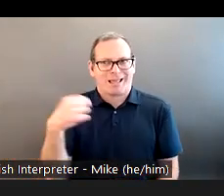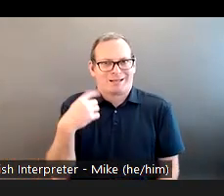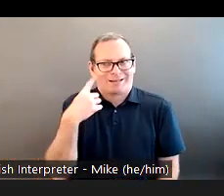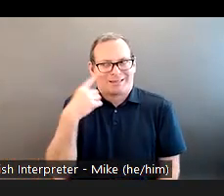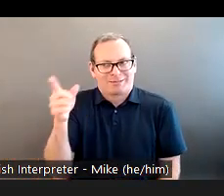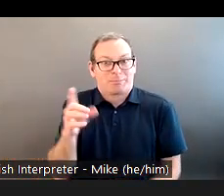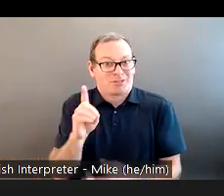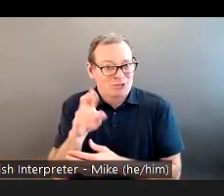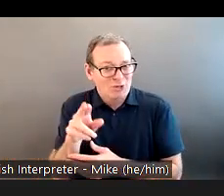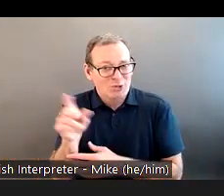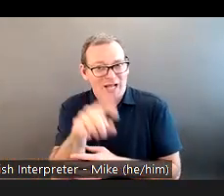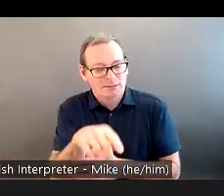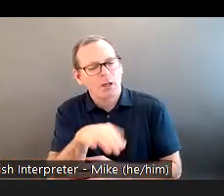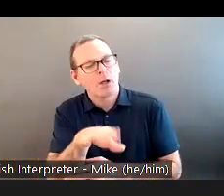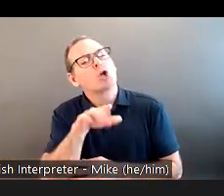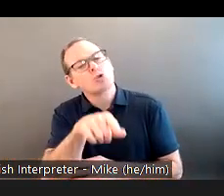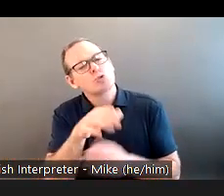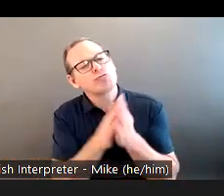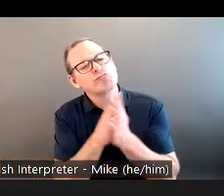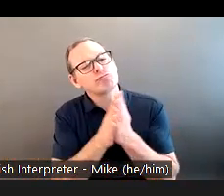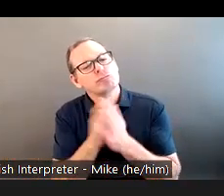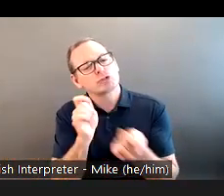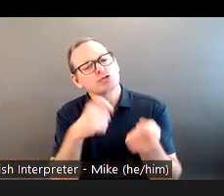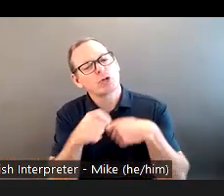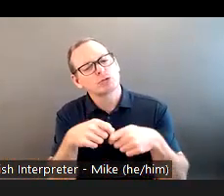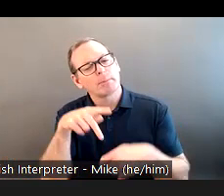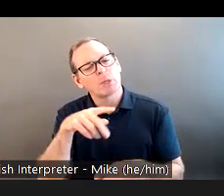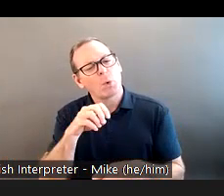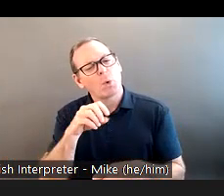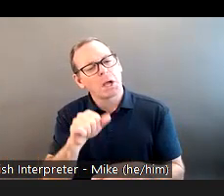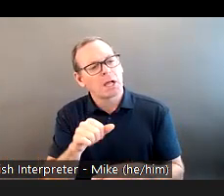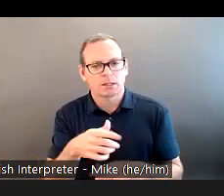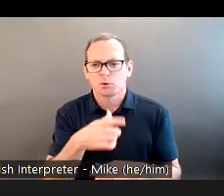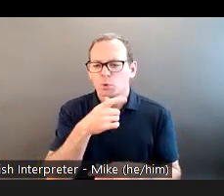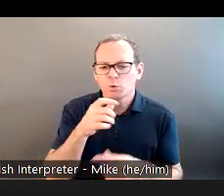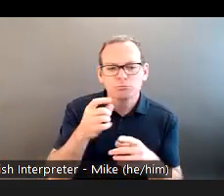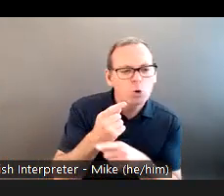power of attorney and who her options were and what it was that needed to be managed.